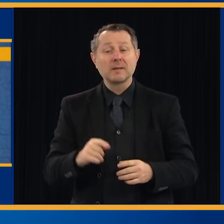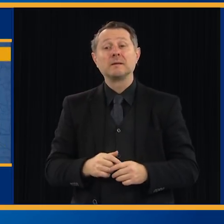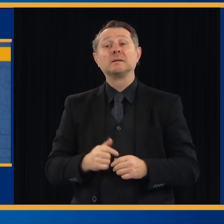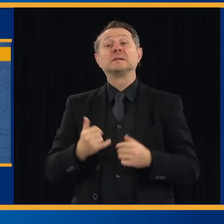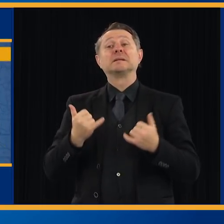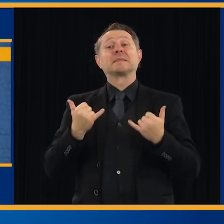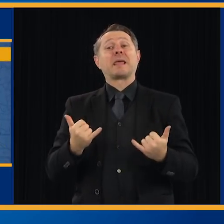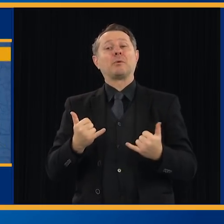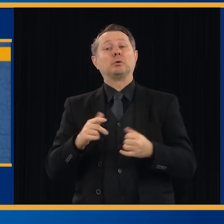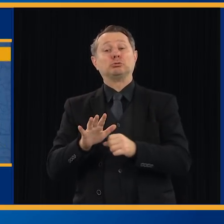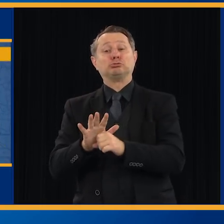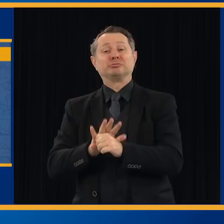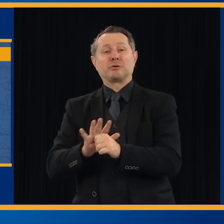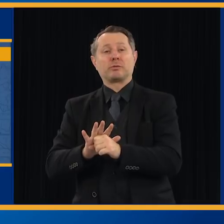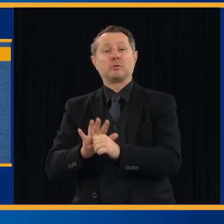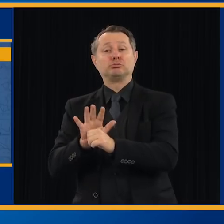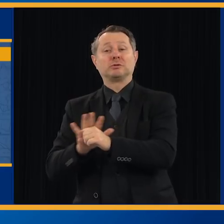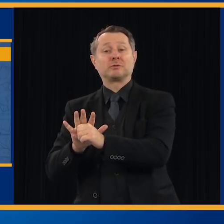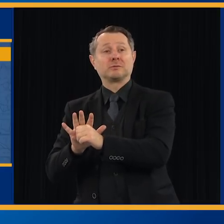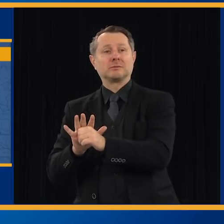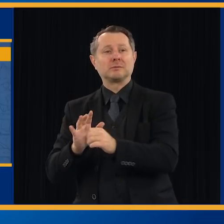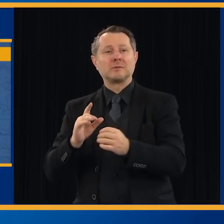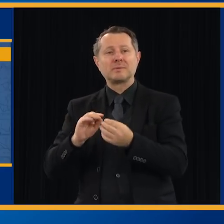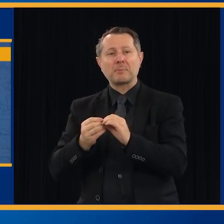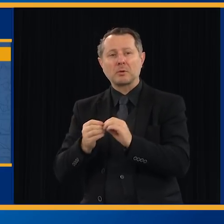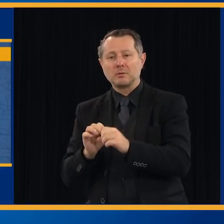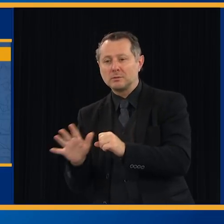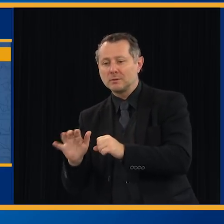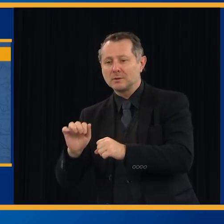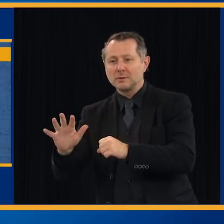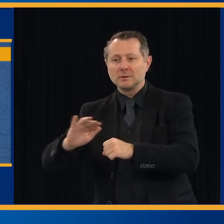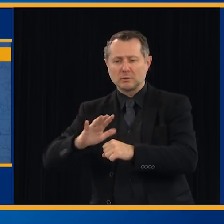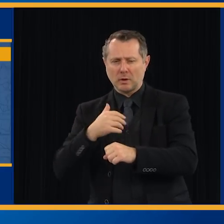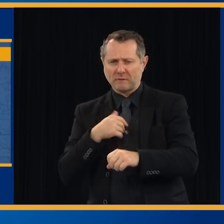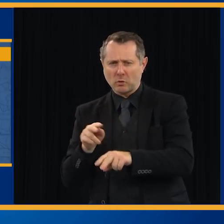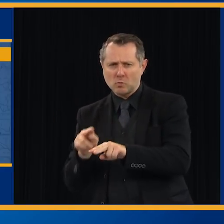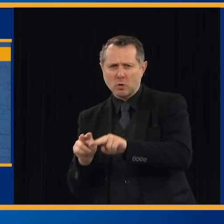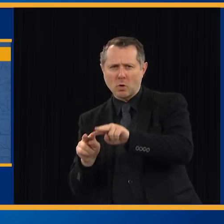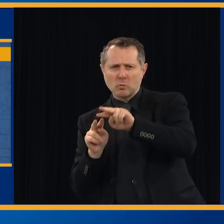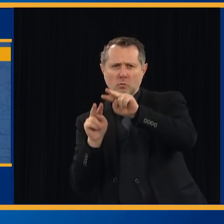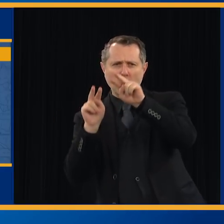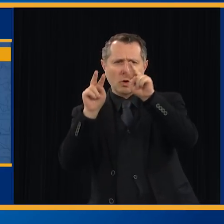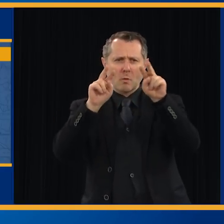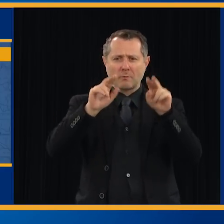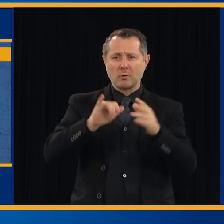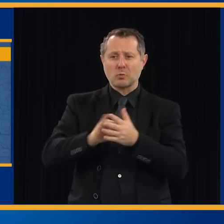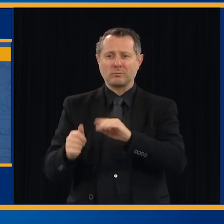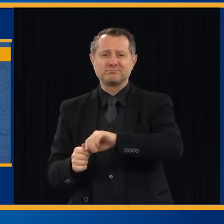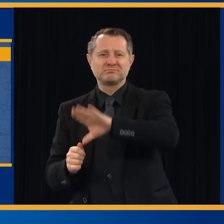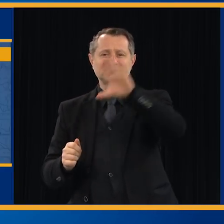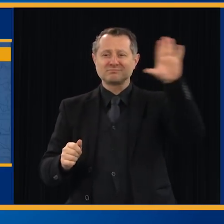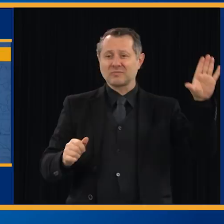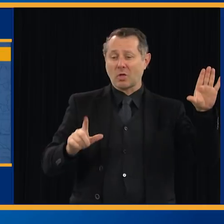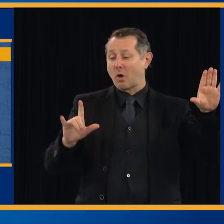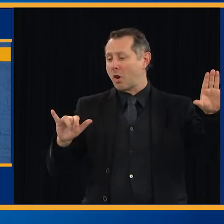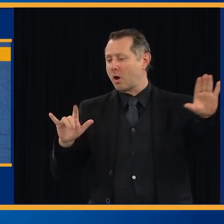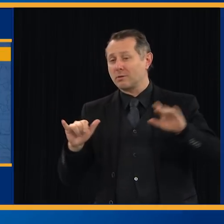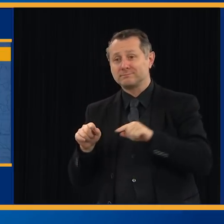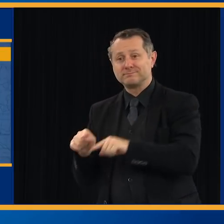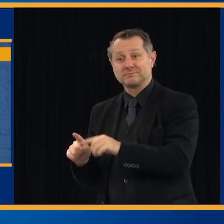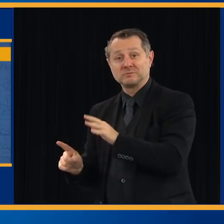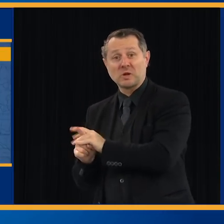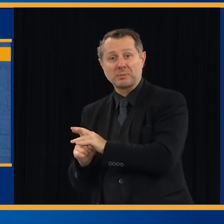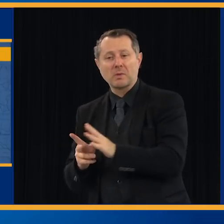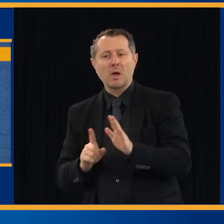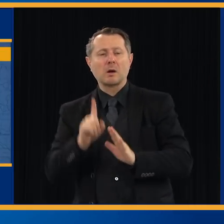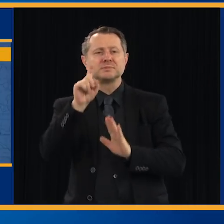the virus from the New York City area, and there have been little outbursts on Long Island and in upstate New York, and